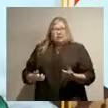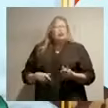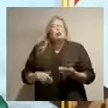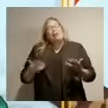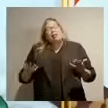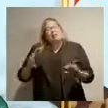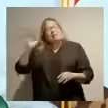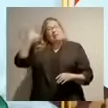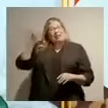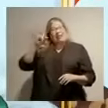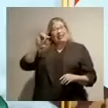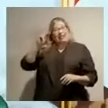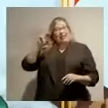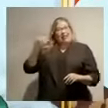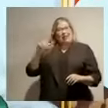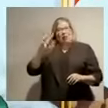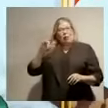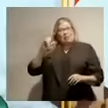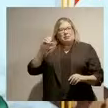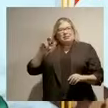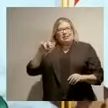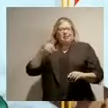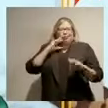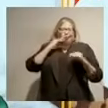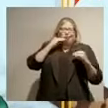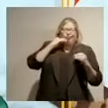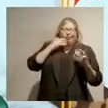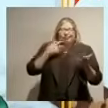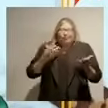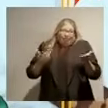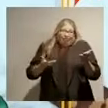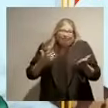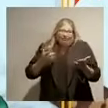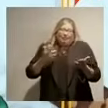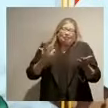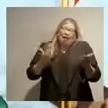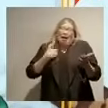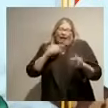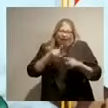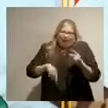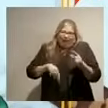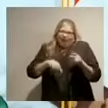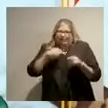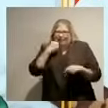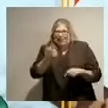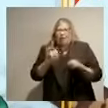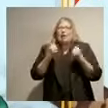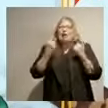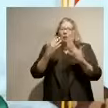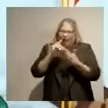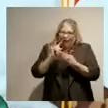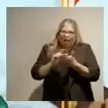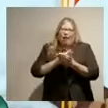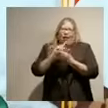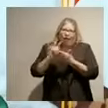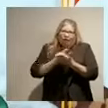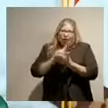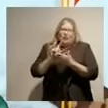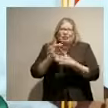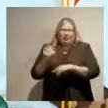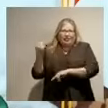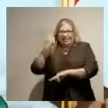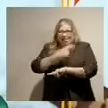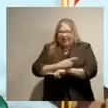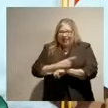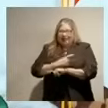Williamson gave that up by smiling right there. That's all. I can't tell you how many hours of the day were consumed.